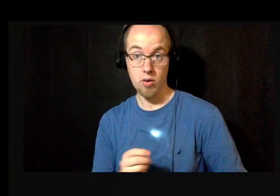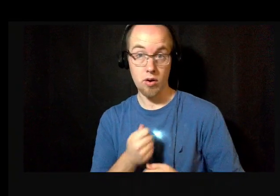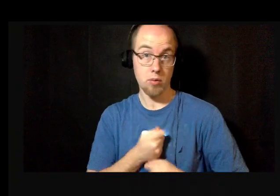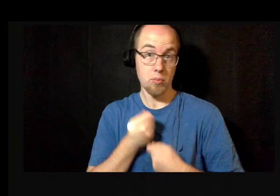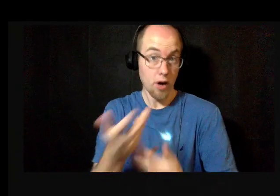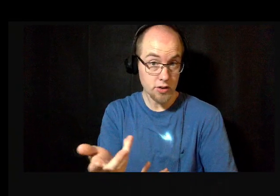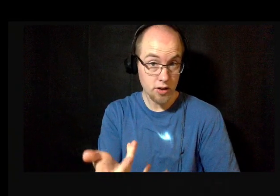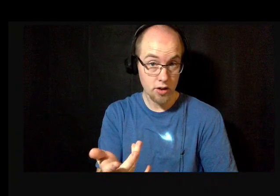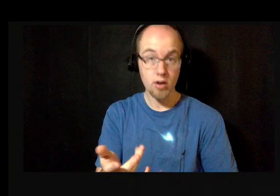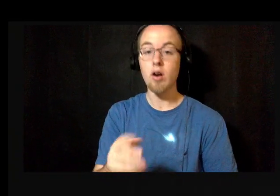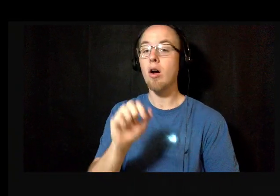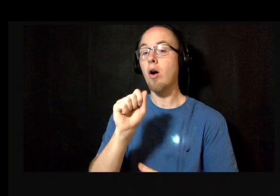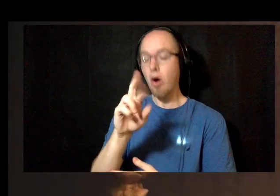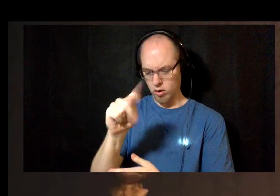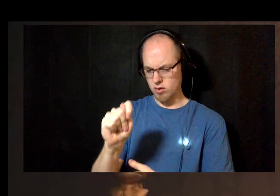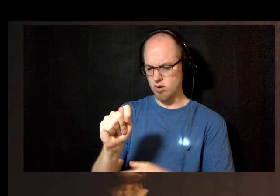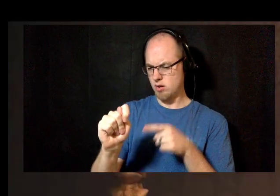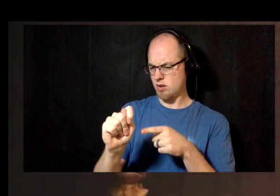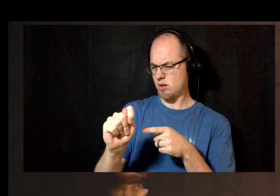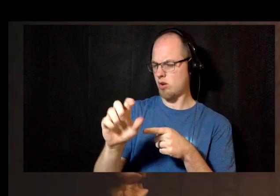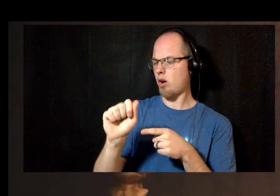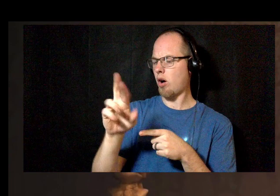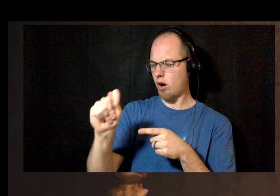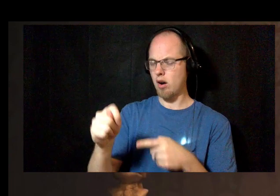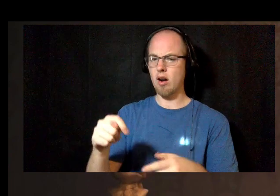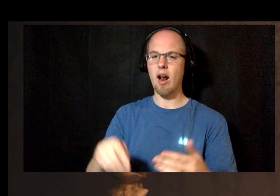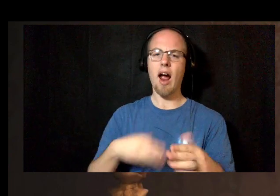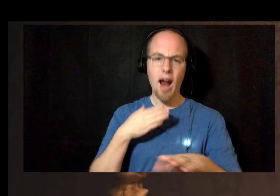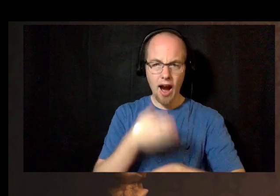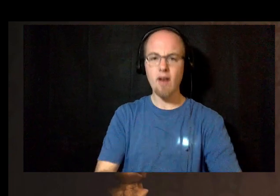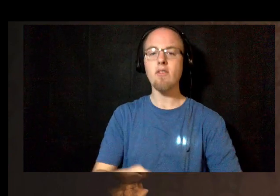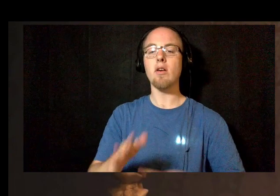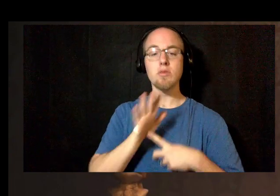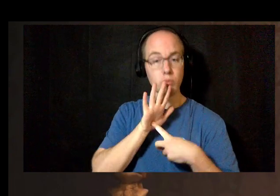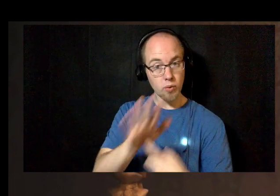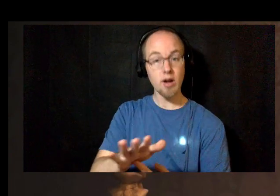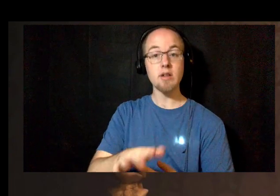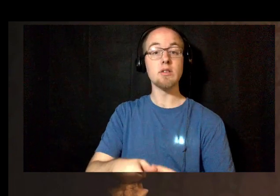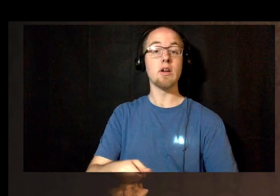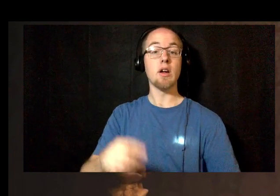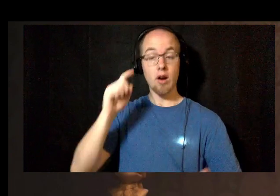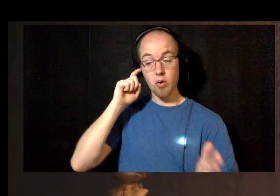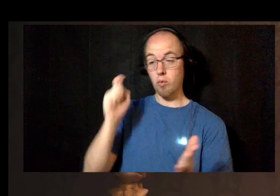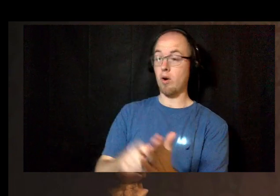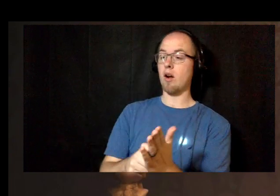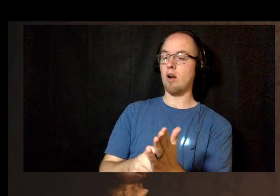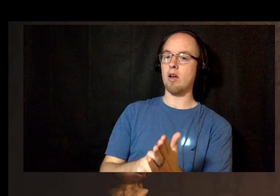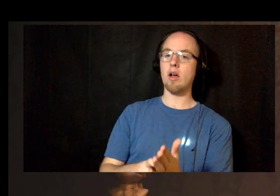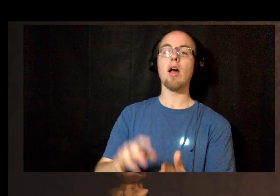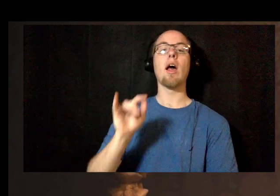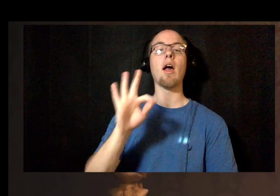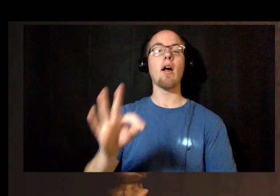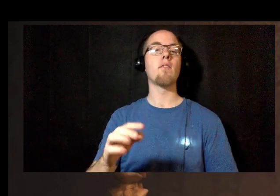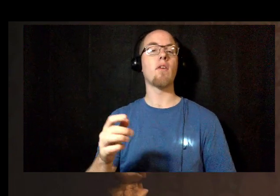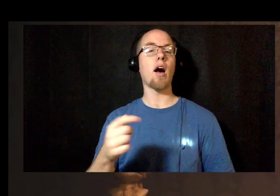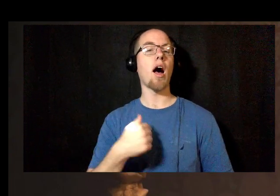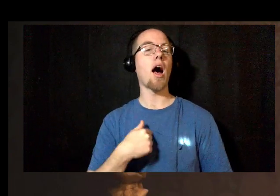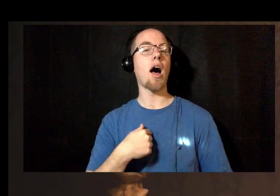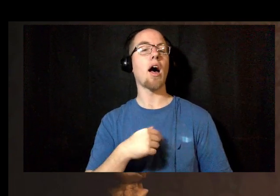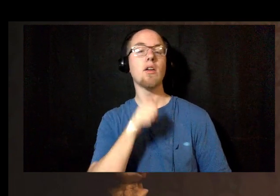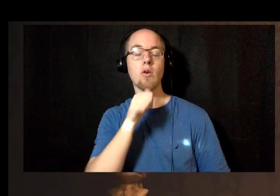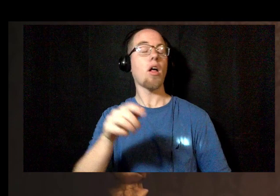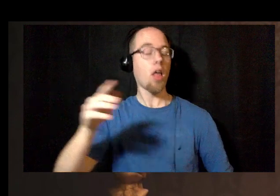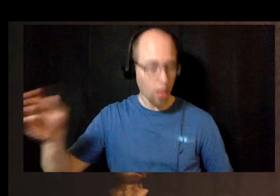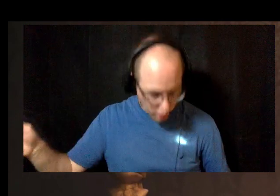art once it's been witnessed, acknowledged? If I don't take a bow at the end of this show, does it devalue